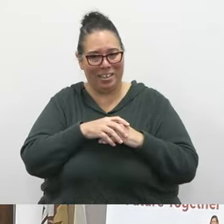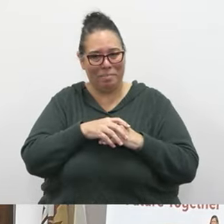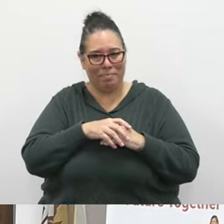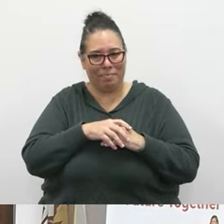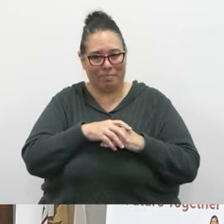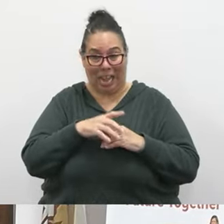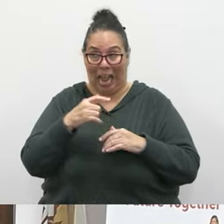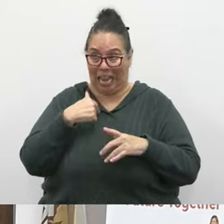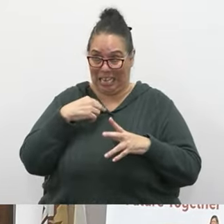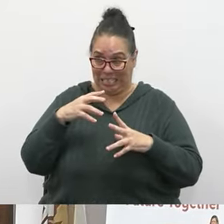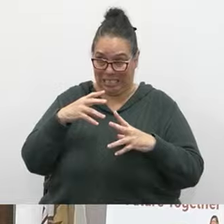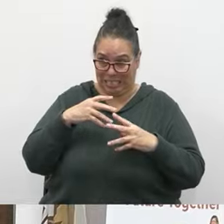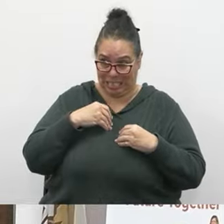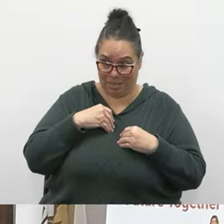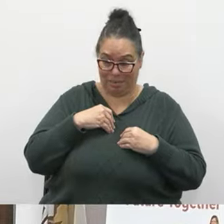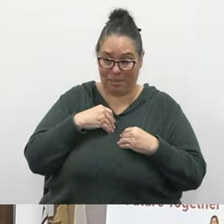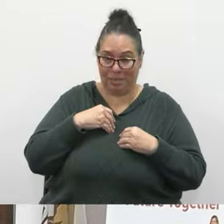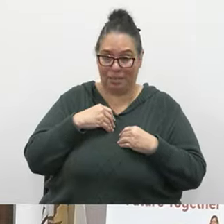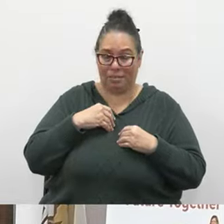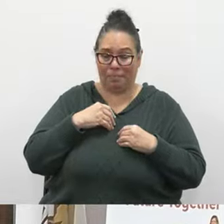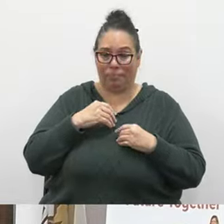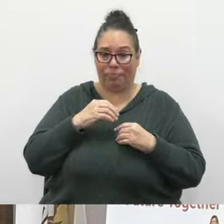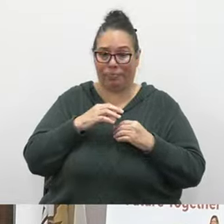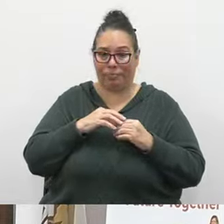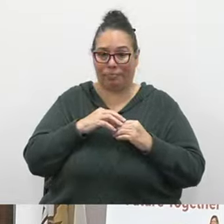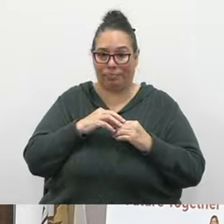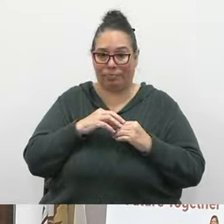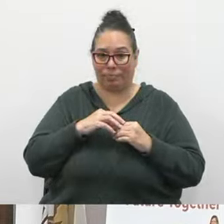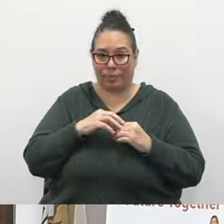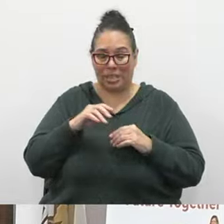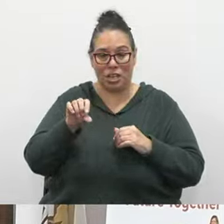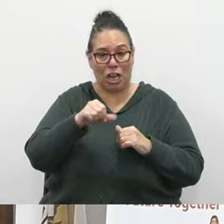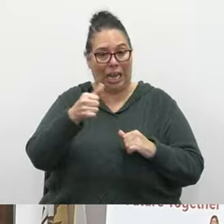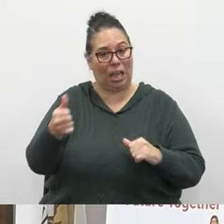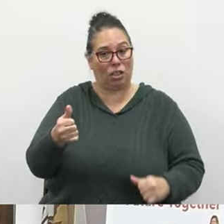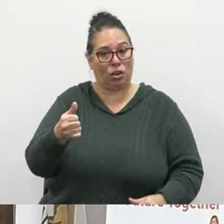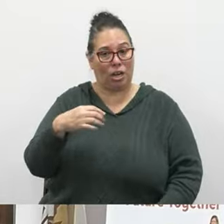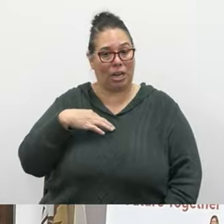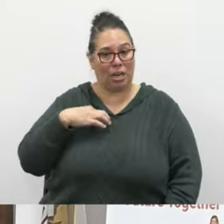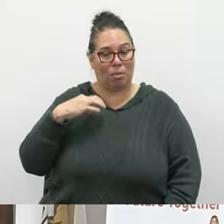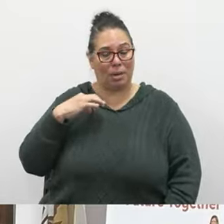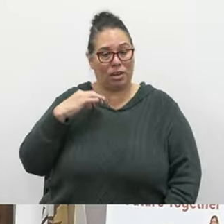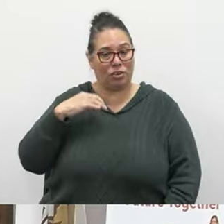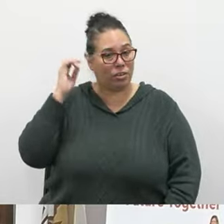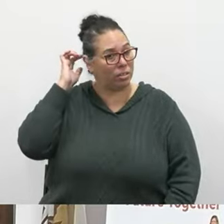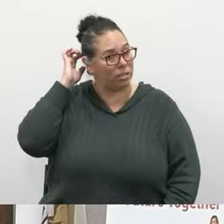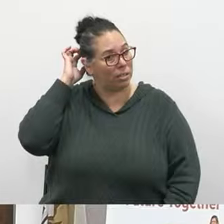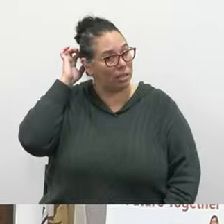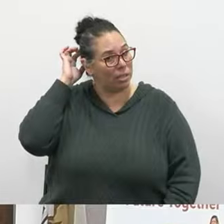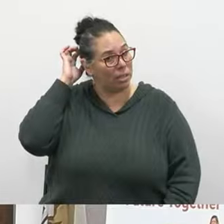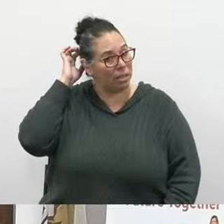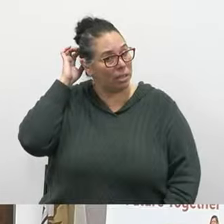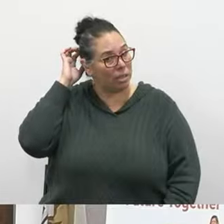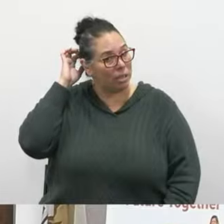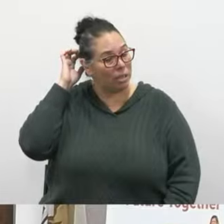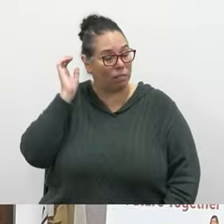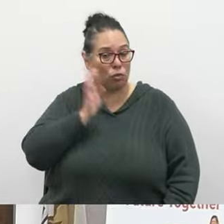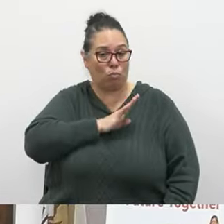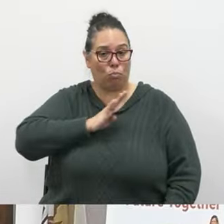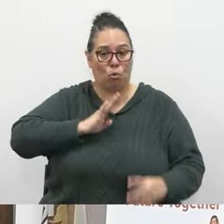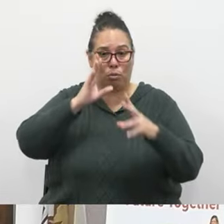I do accept the nomination. Are there any other nominations for board